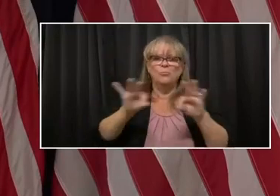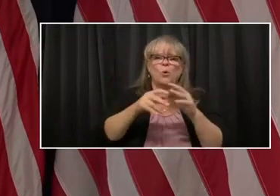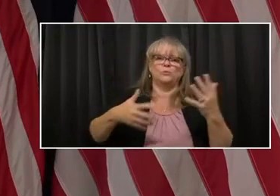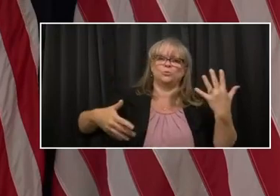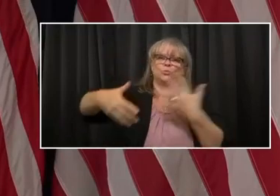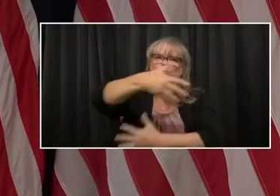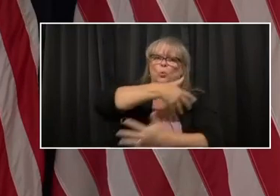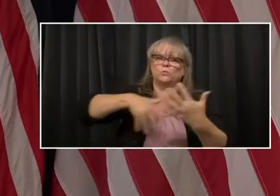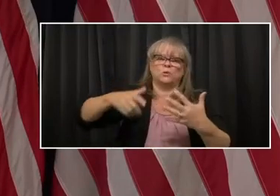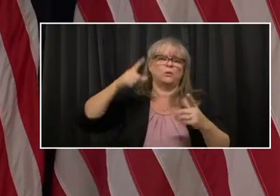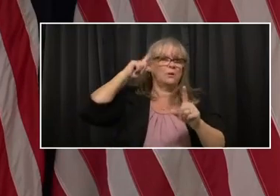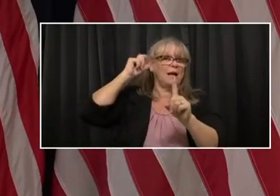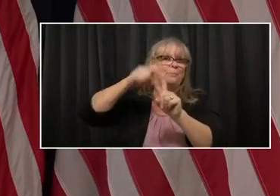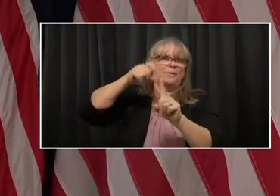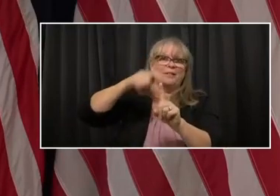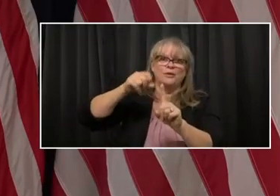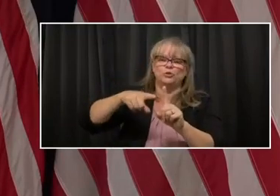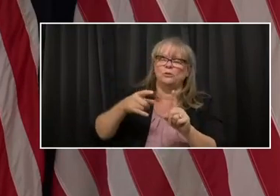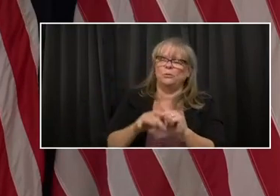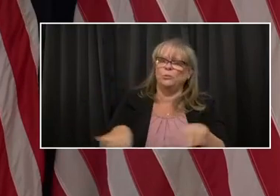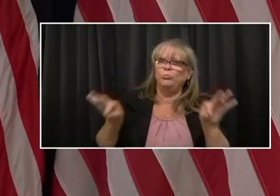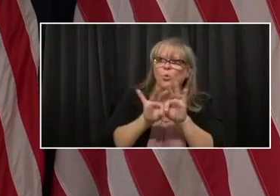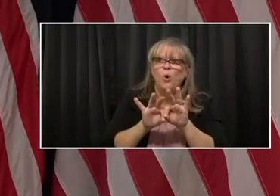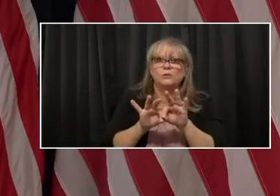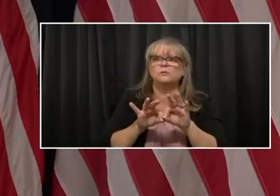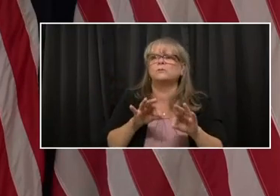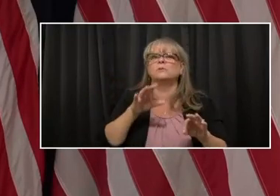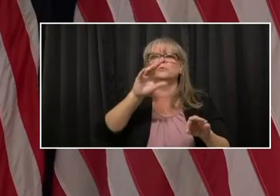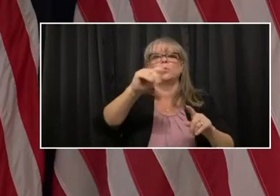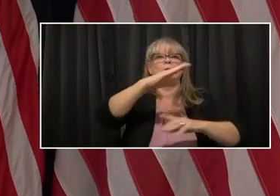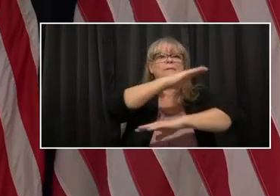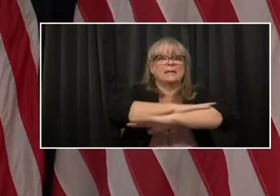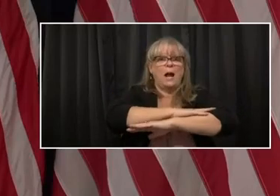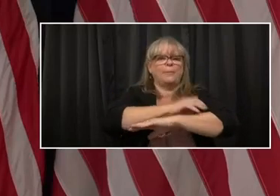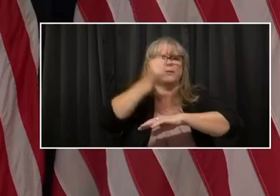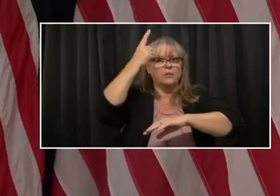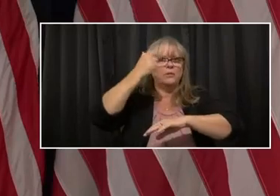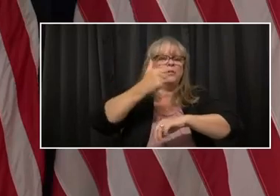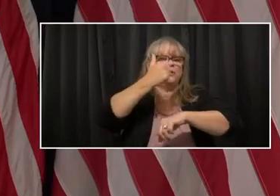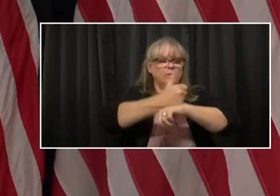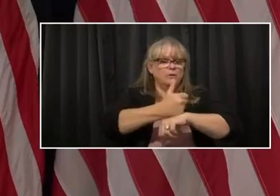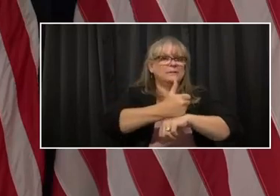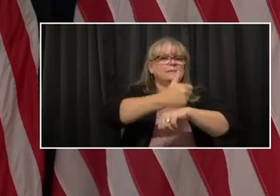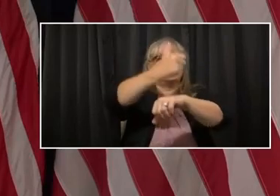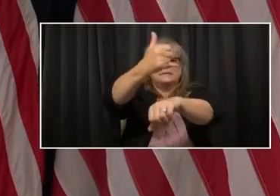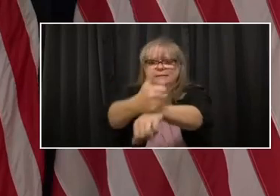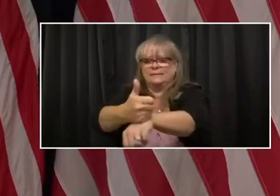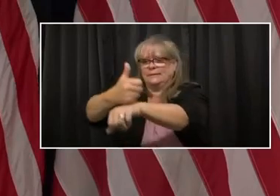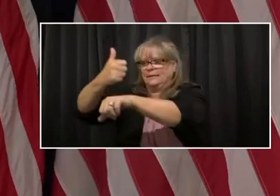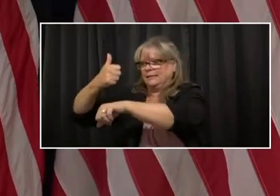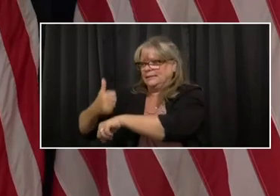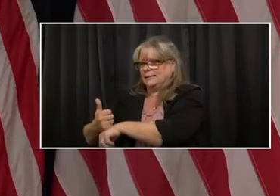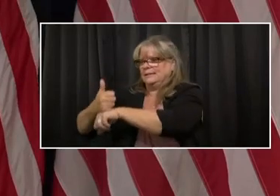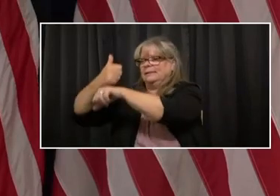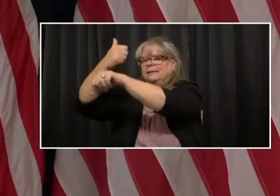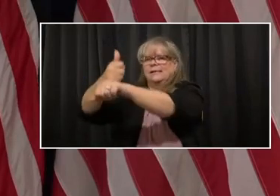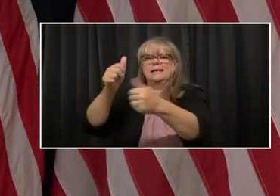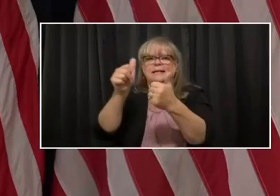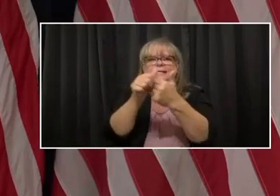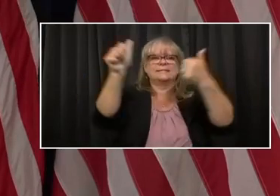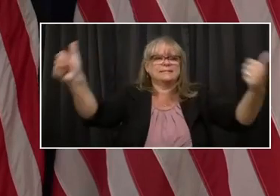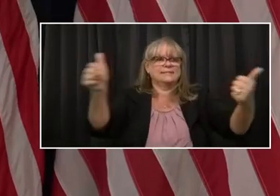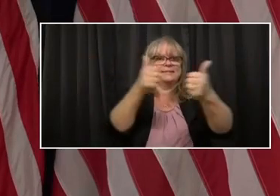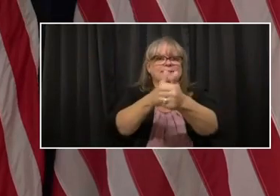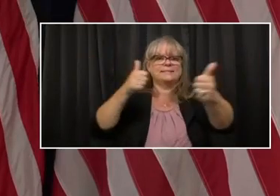there's another table 8 feet away or 10 feet away or whatever it is. The kind of freewheeling social environment where one person interacts